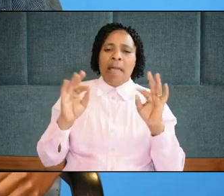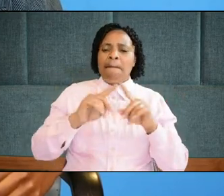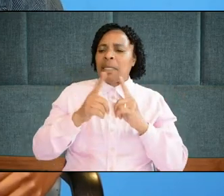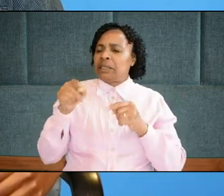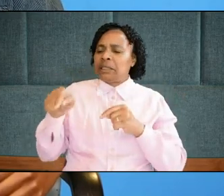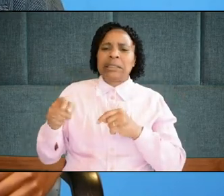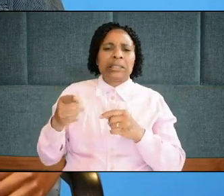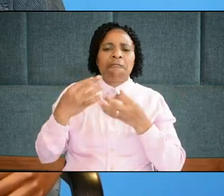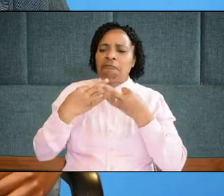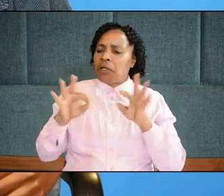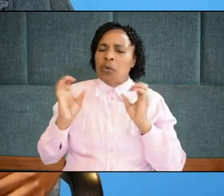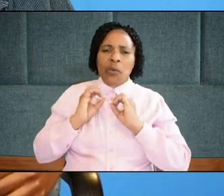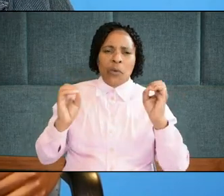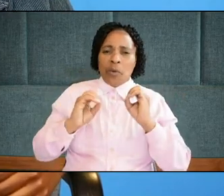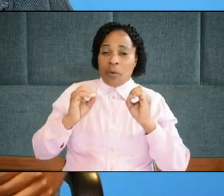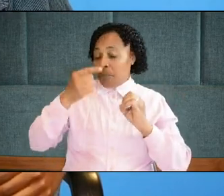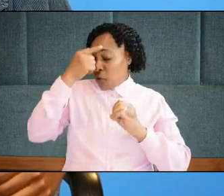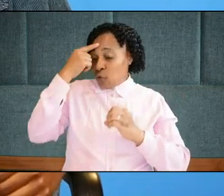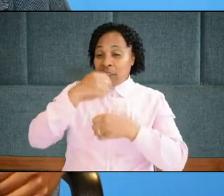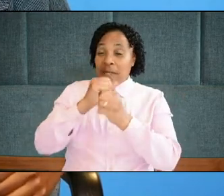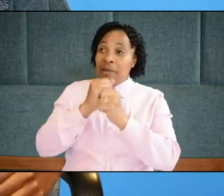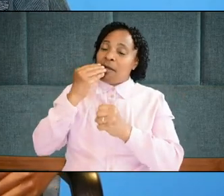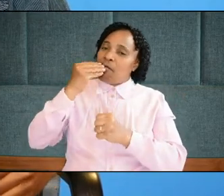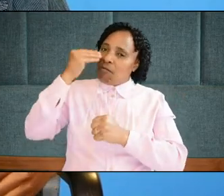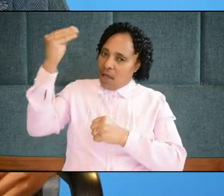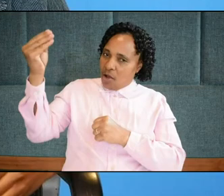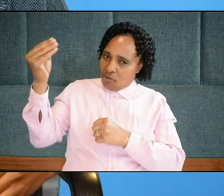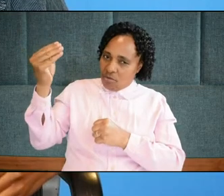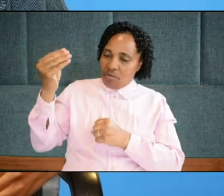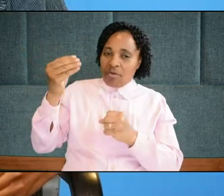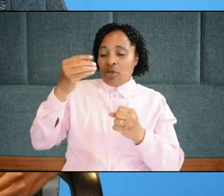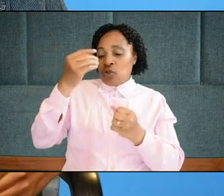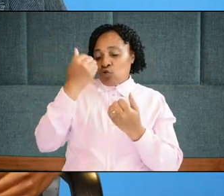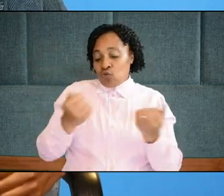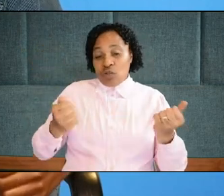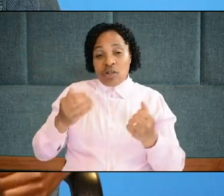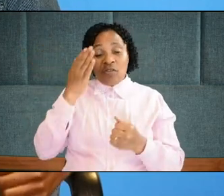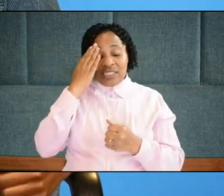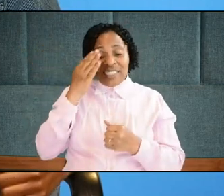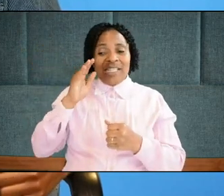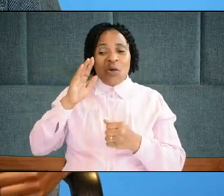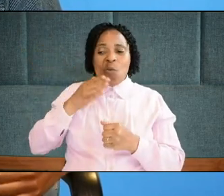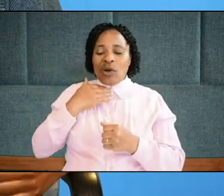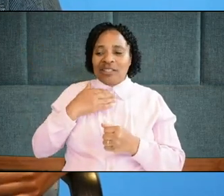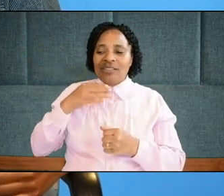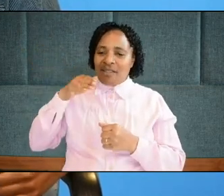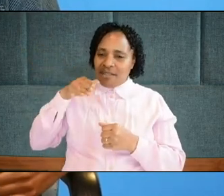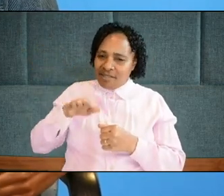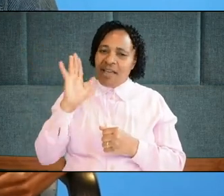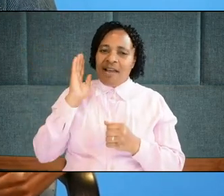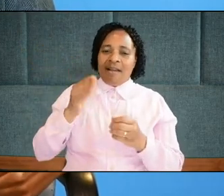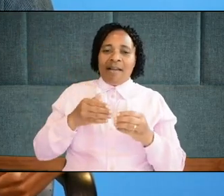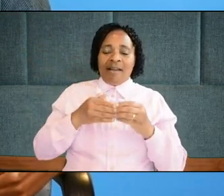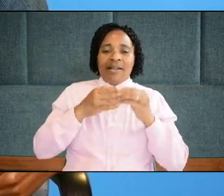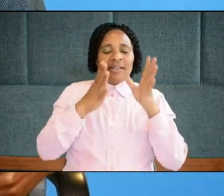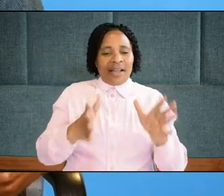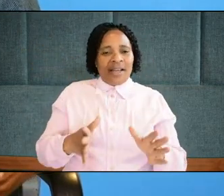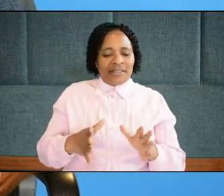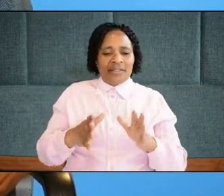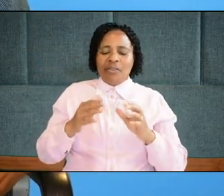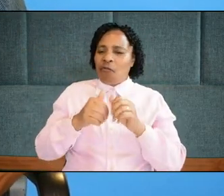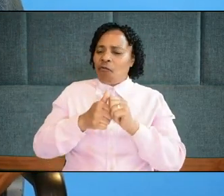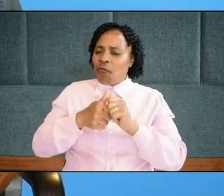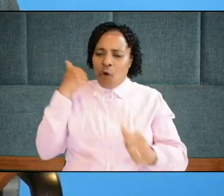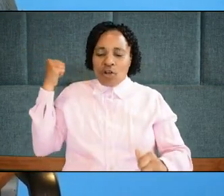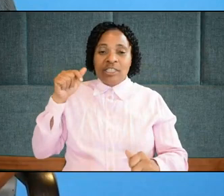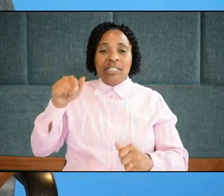vow. Even though the children of Israel wanted their leaders to rebuke the